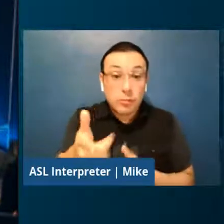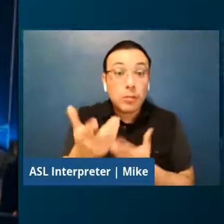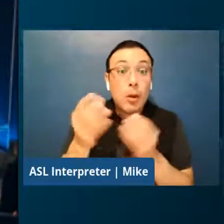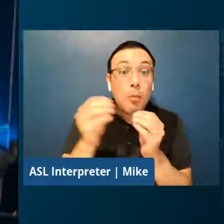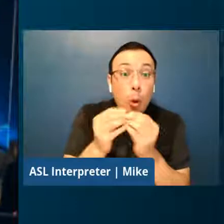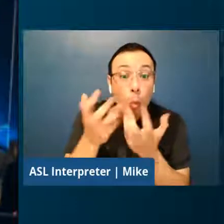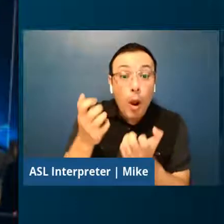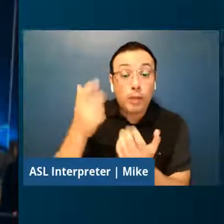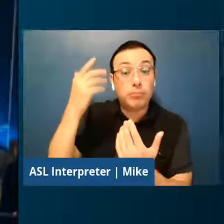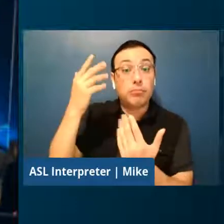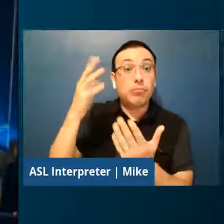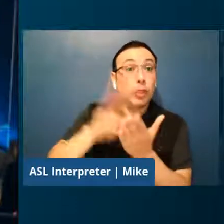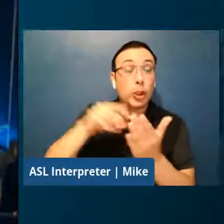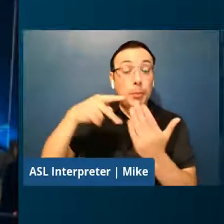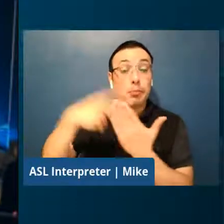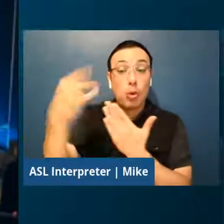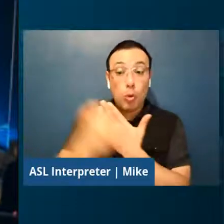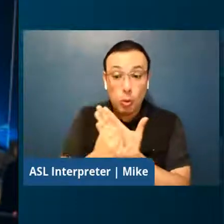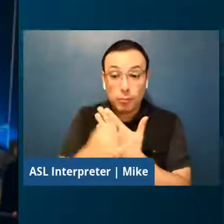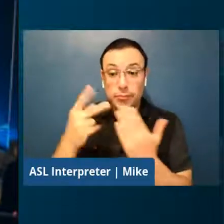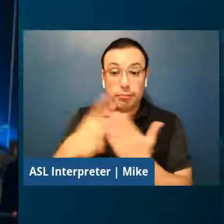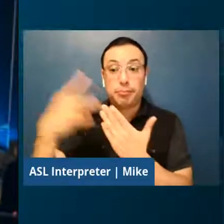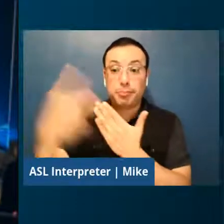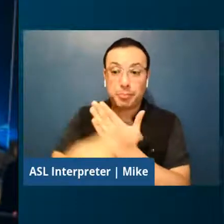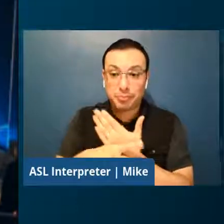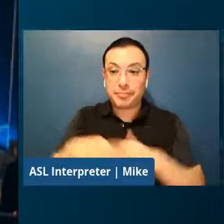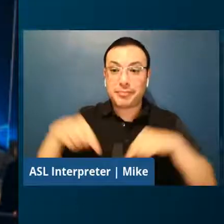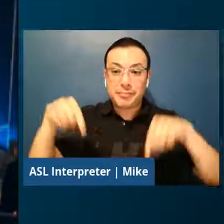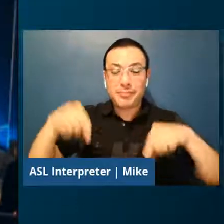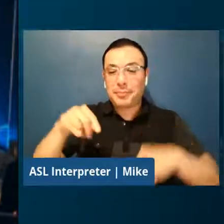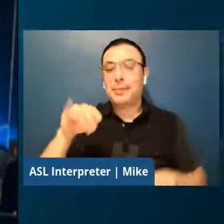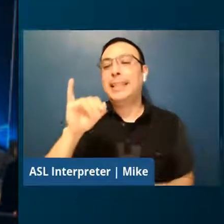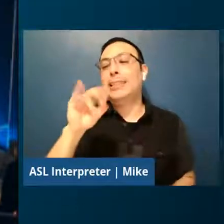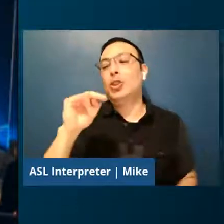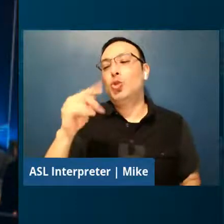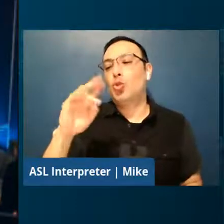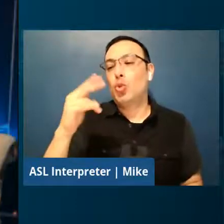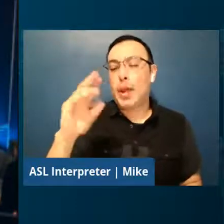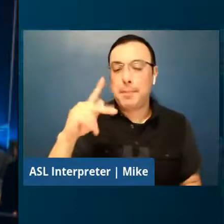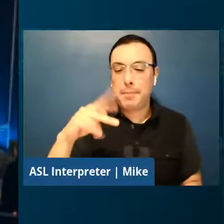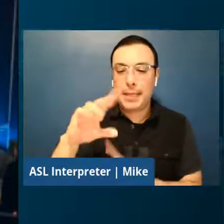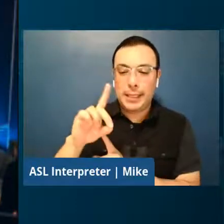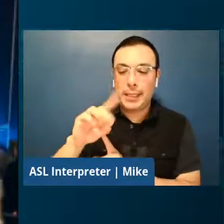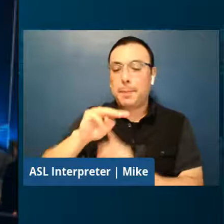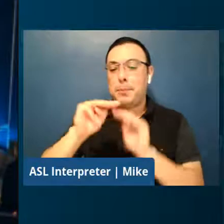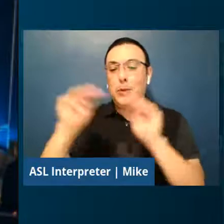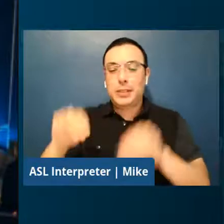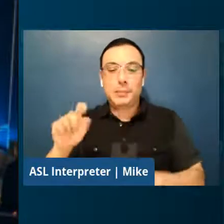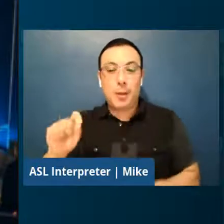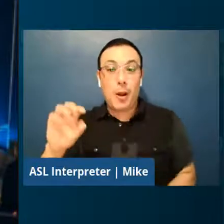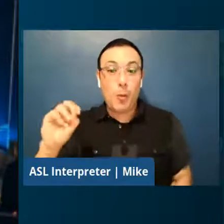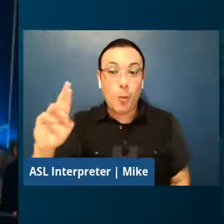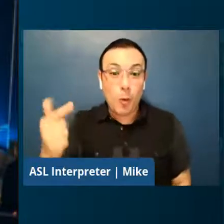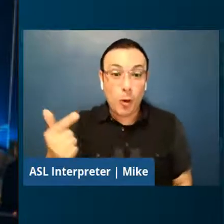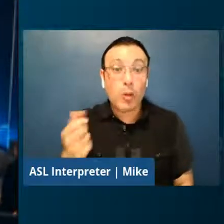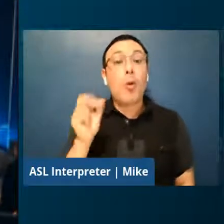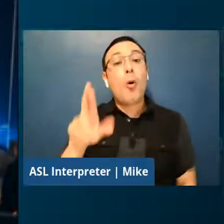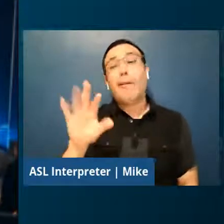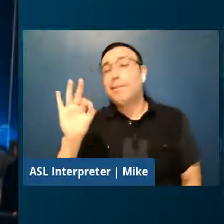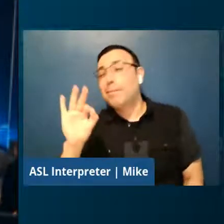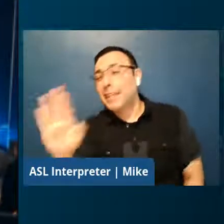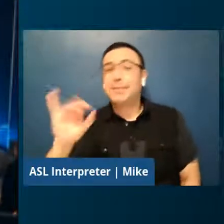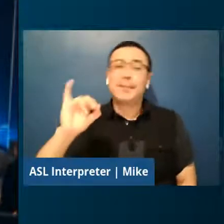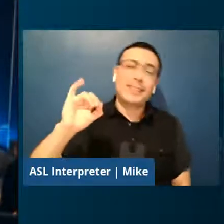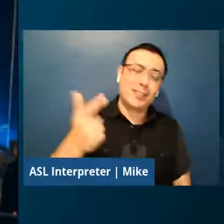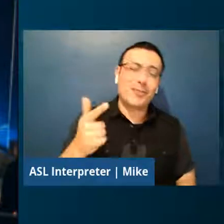website, intrepidmuseum.org, or also, of course, through social media. I would like to thank you all so much for watching and sharing